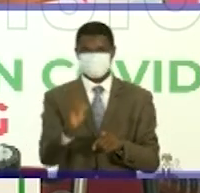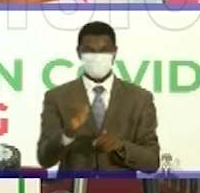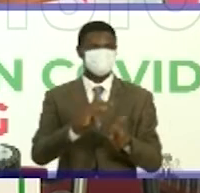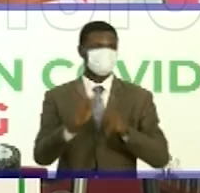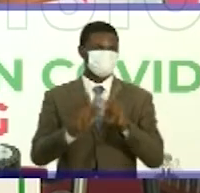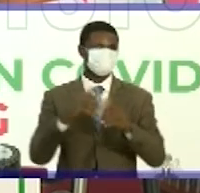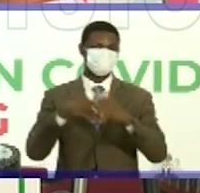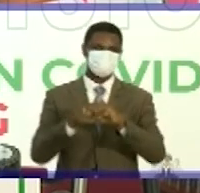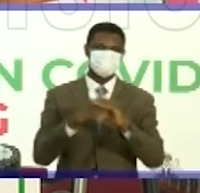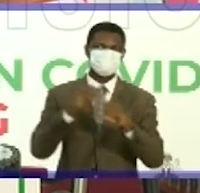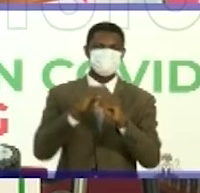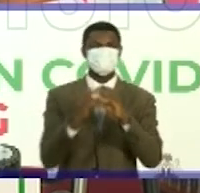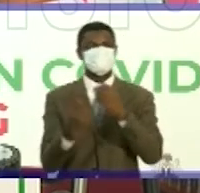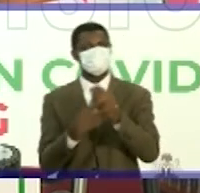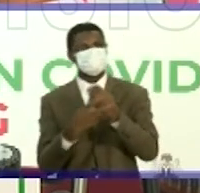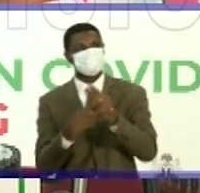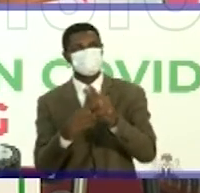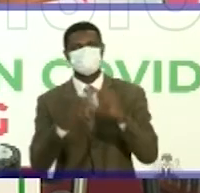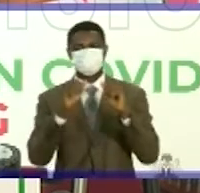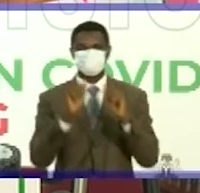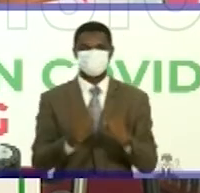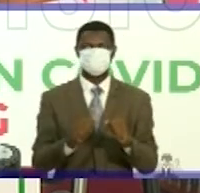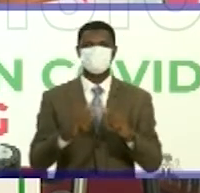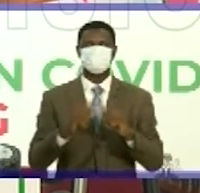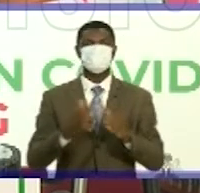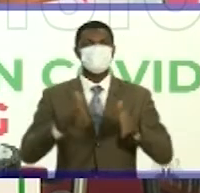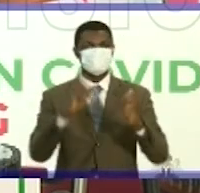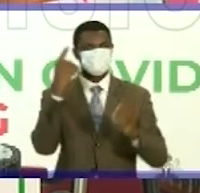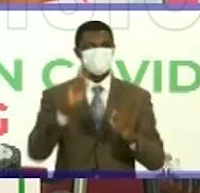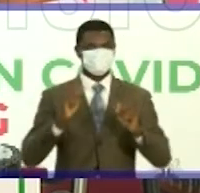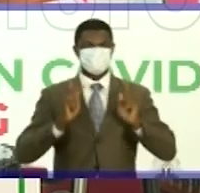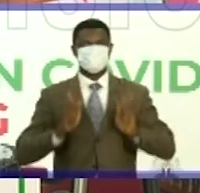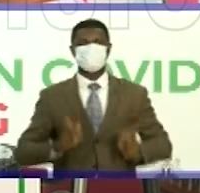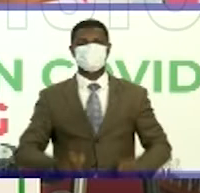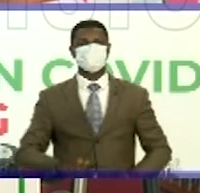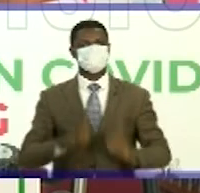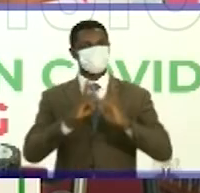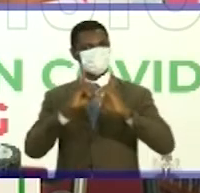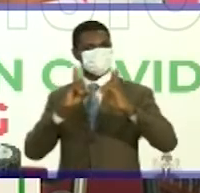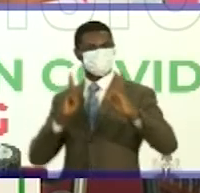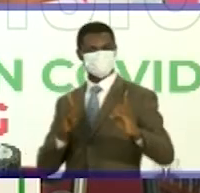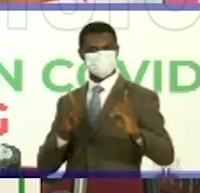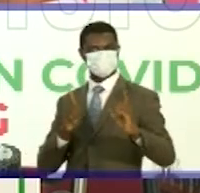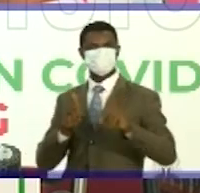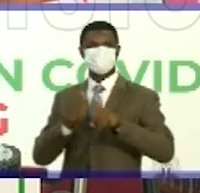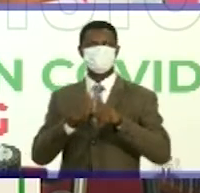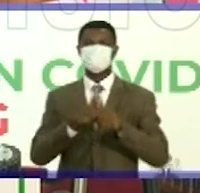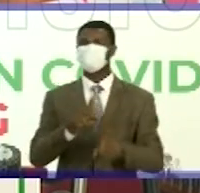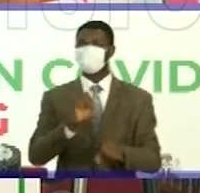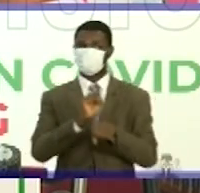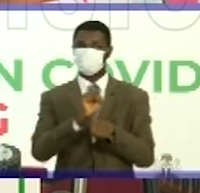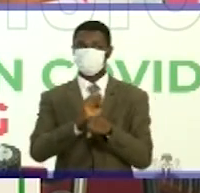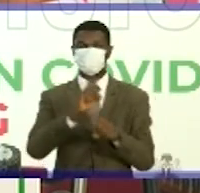banking halls in order to allow for physical distancing and to limit their workers to 75% or